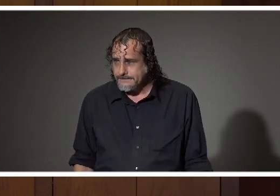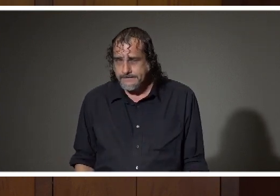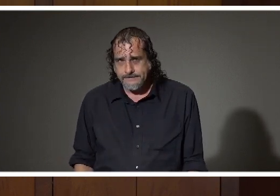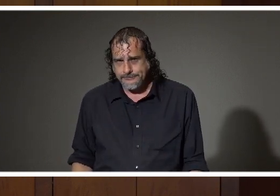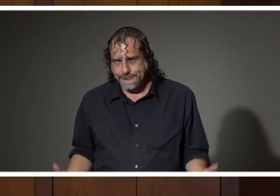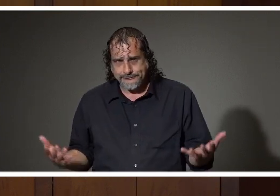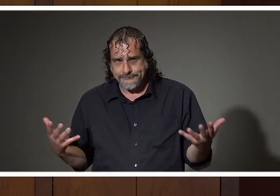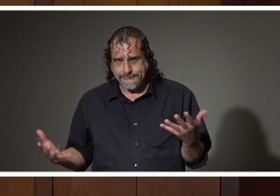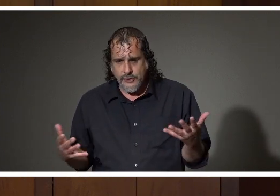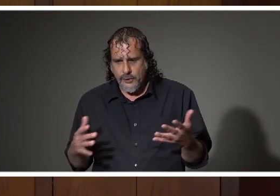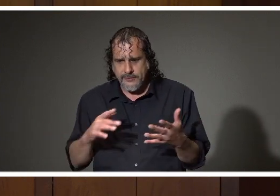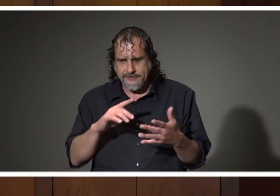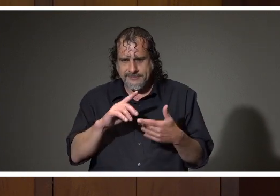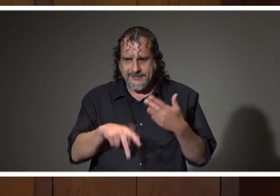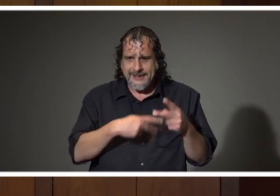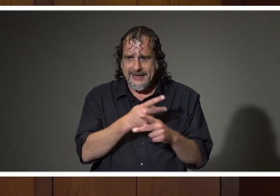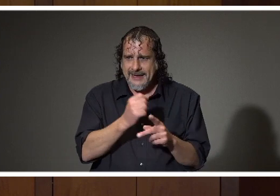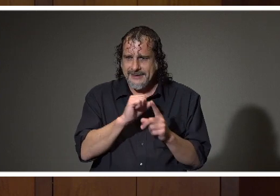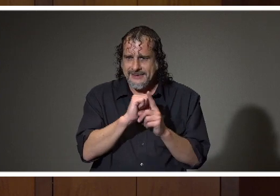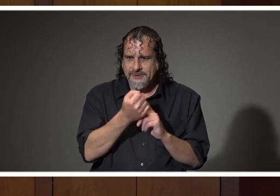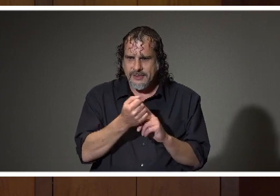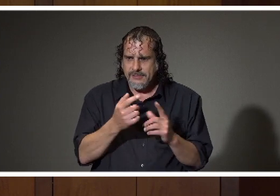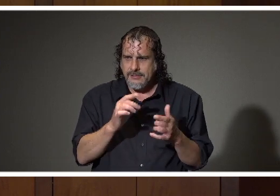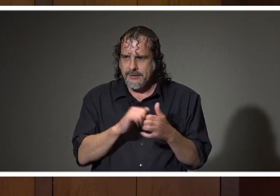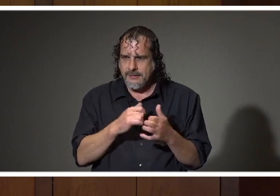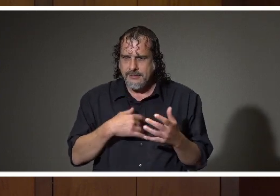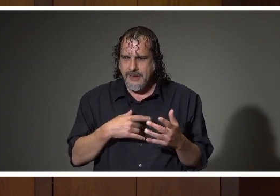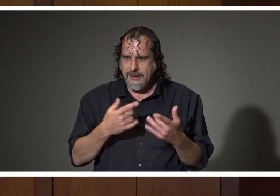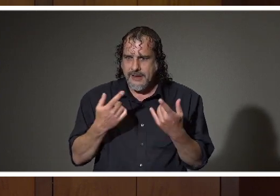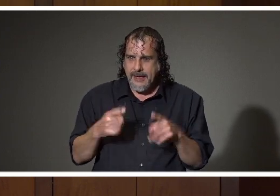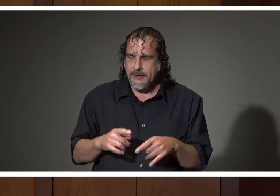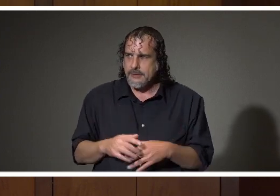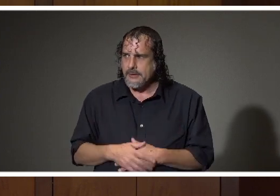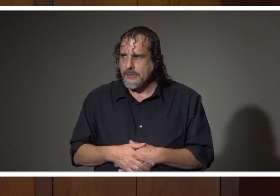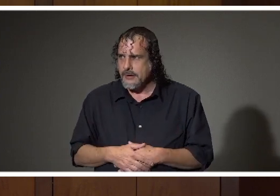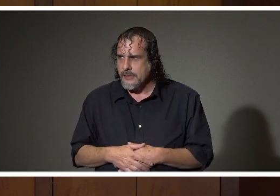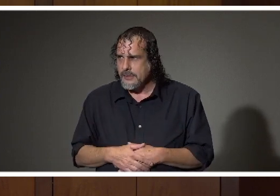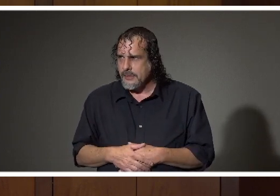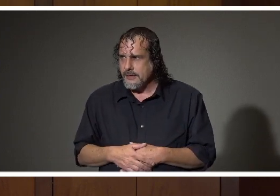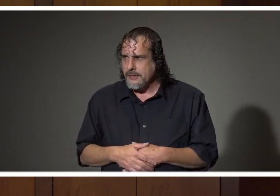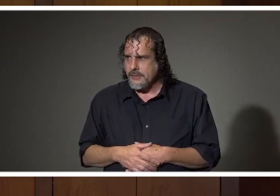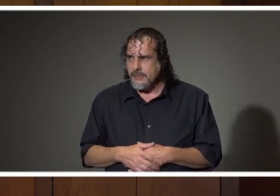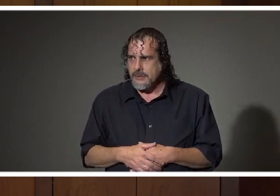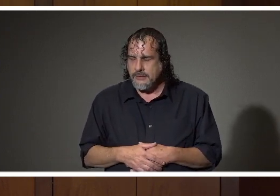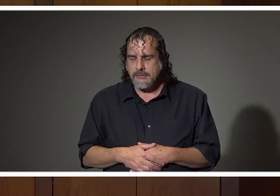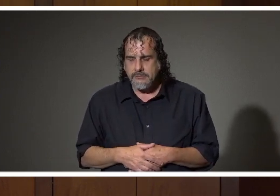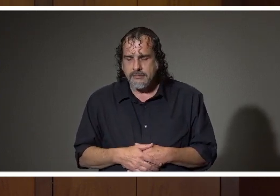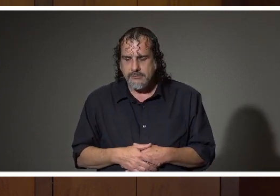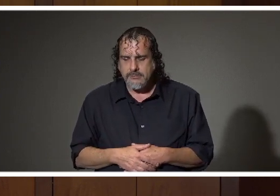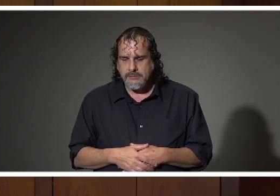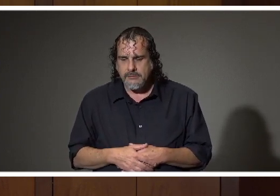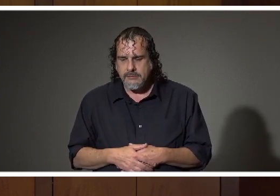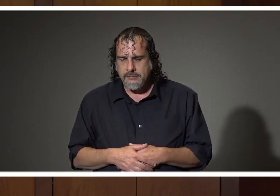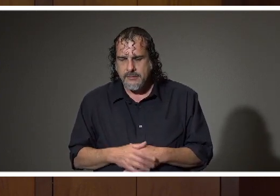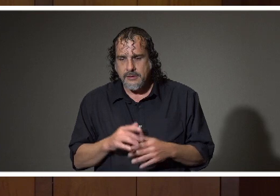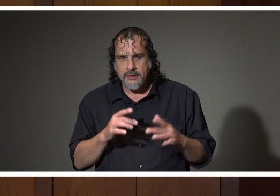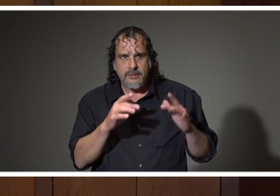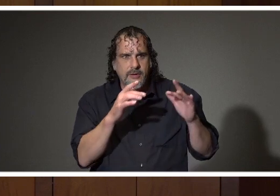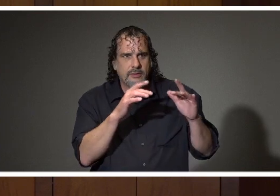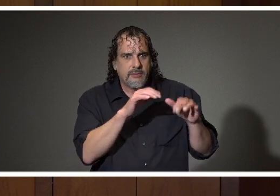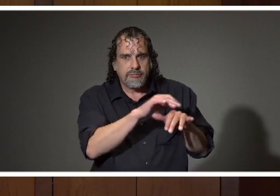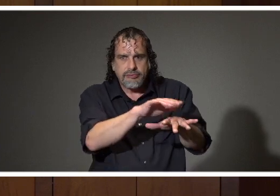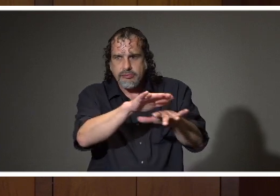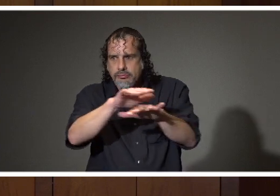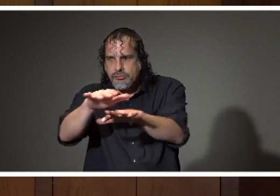or the type of scenario it takes to get this done? Now to contact trace